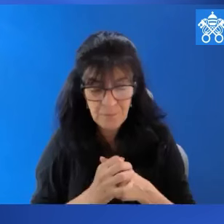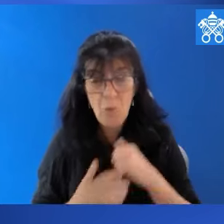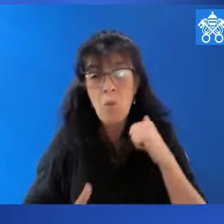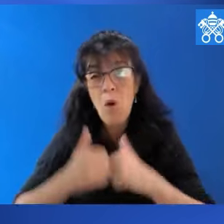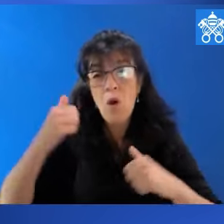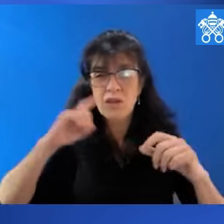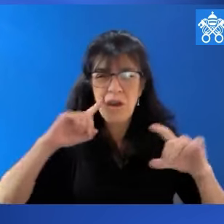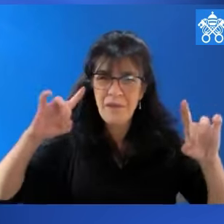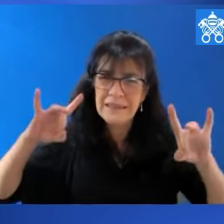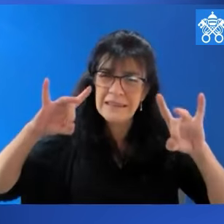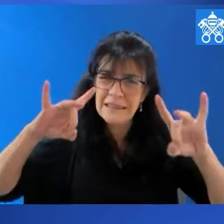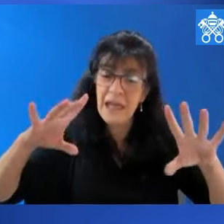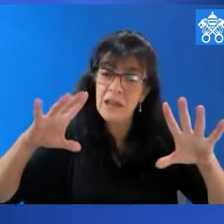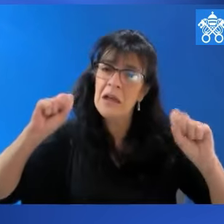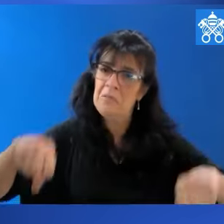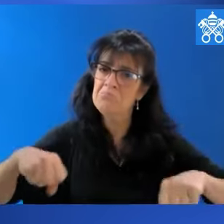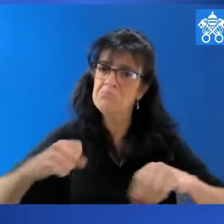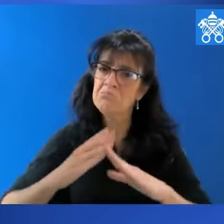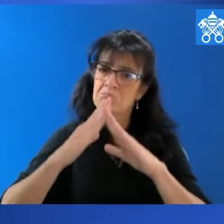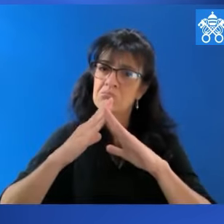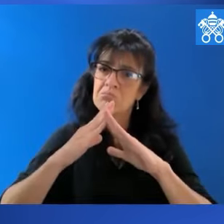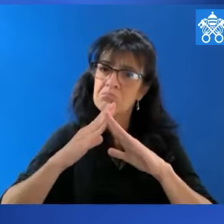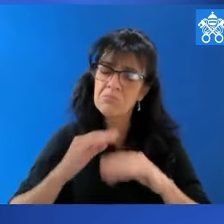Most of these tragedies could be prevented.